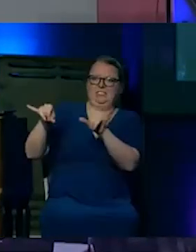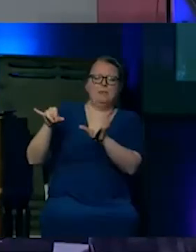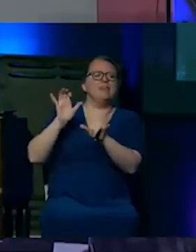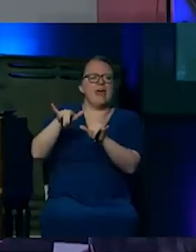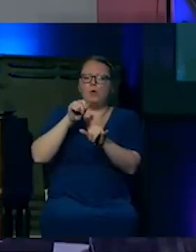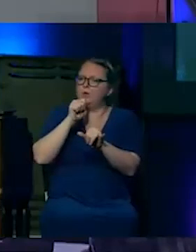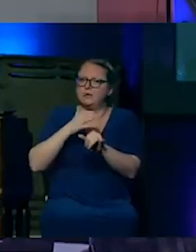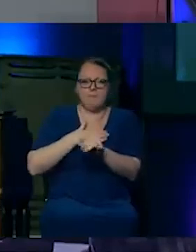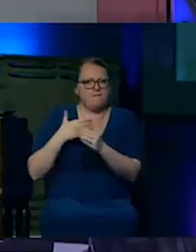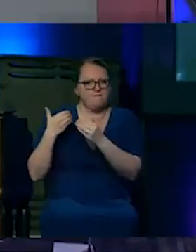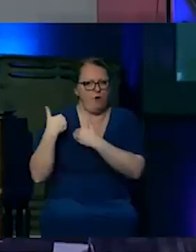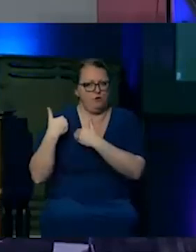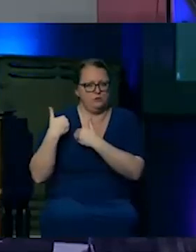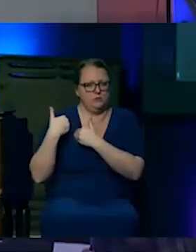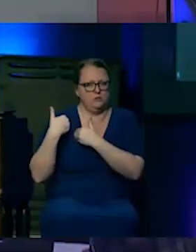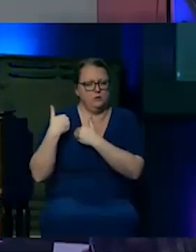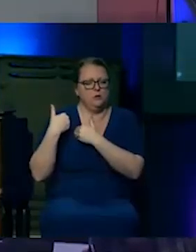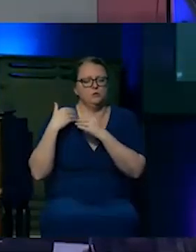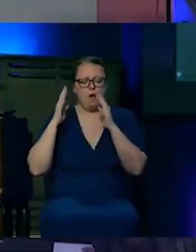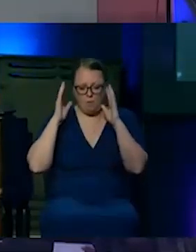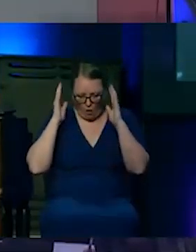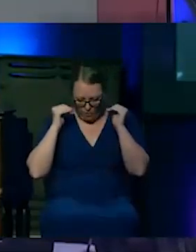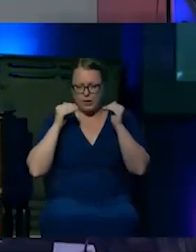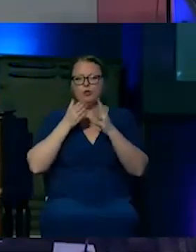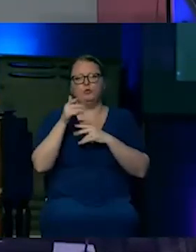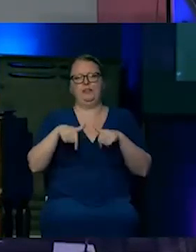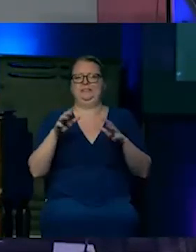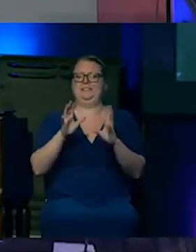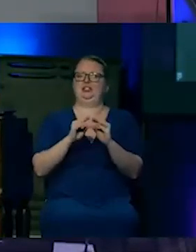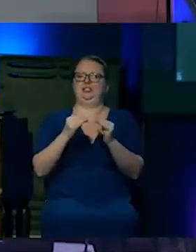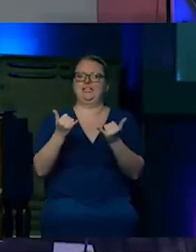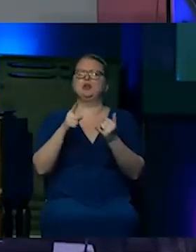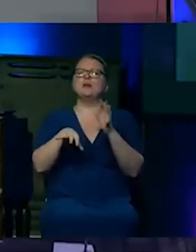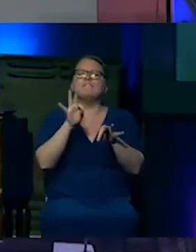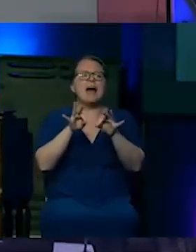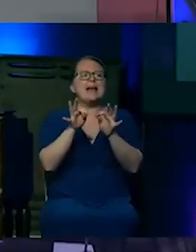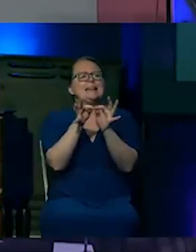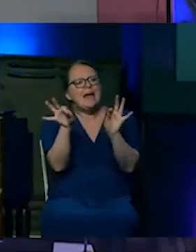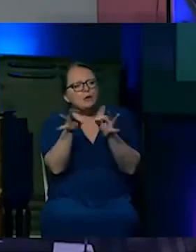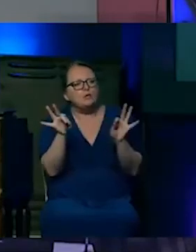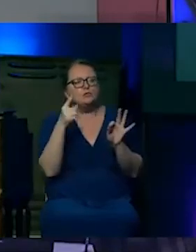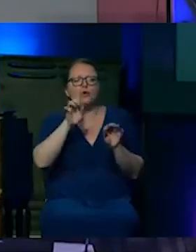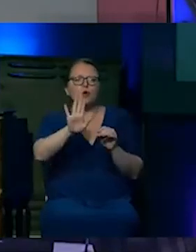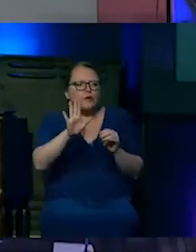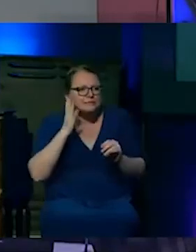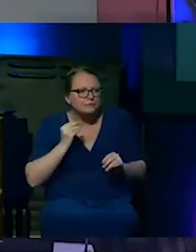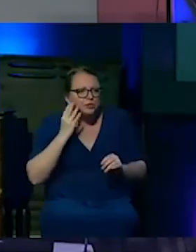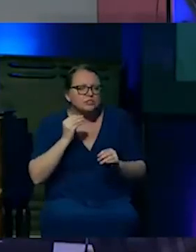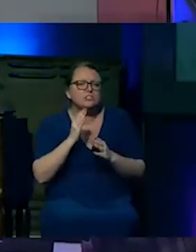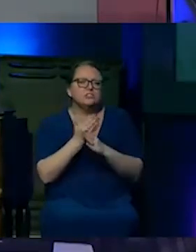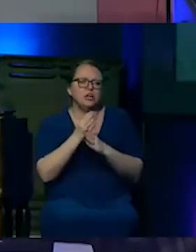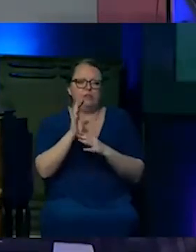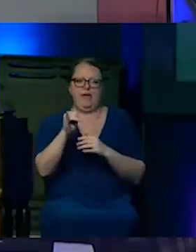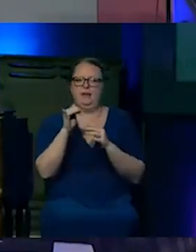fault, right? And so I hope that through this today, you can also find language for your experiences and also share that with